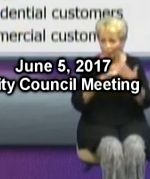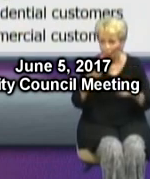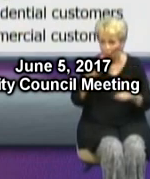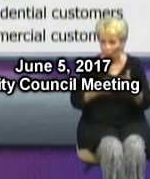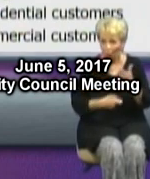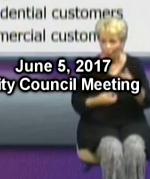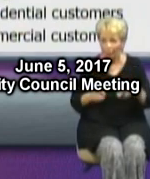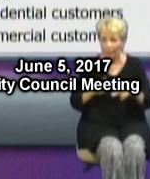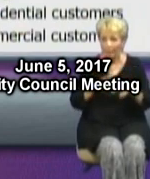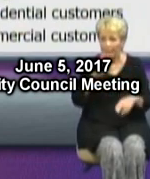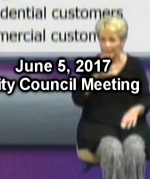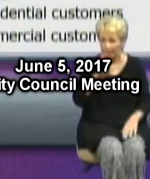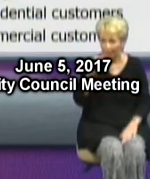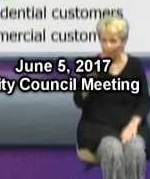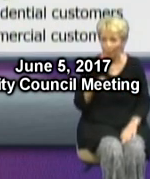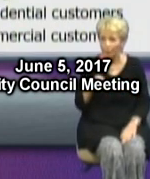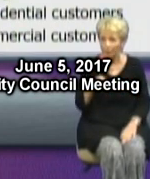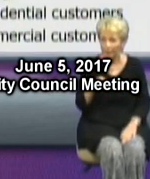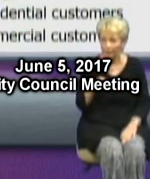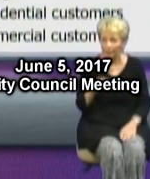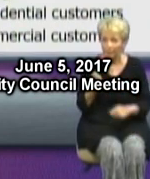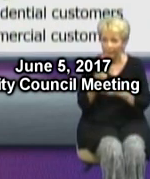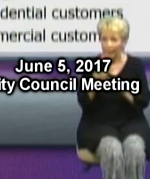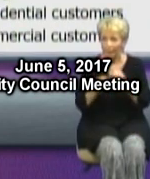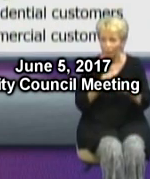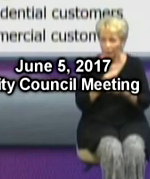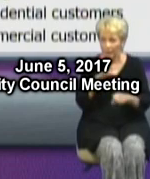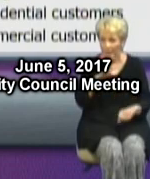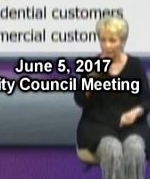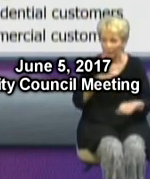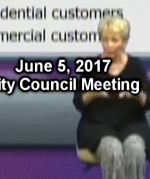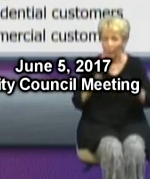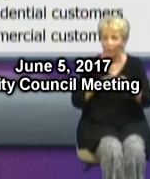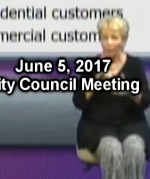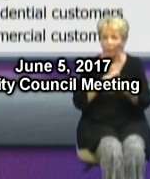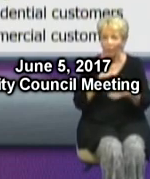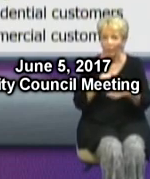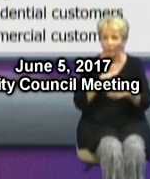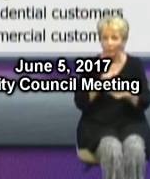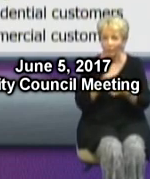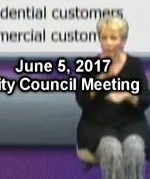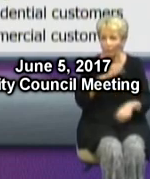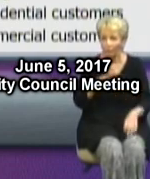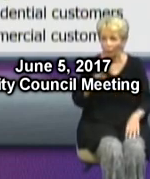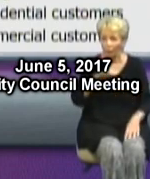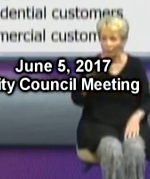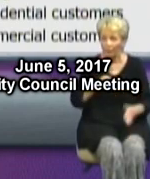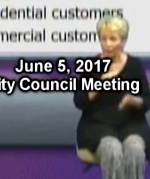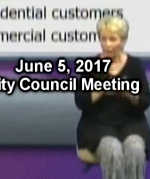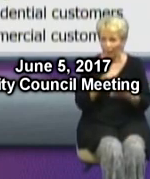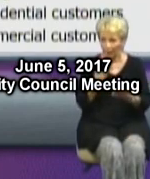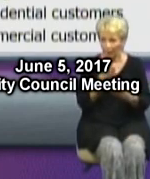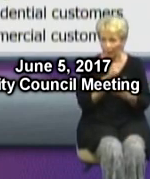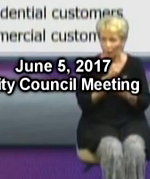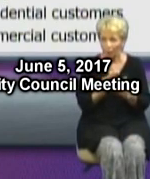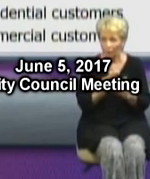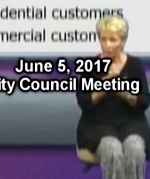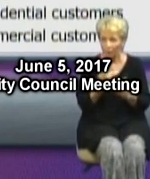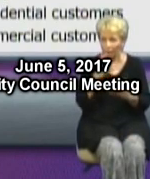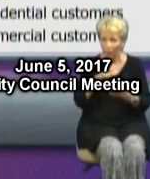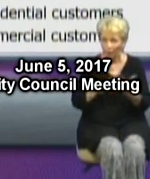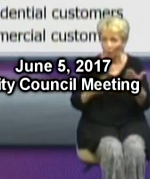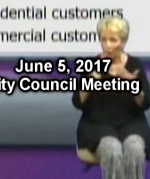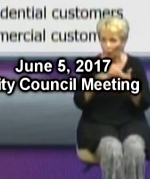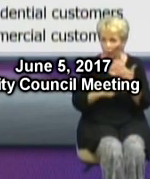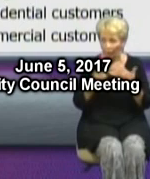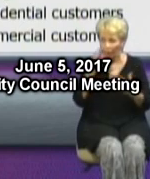rising 7% next year alone, and that makes up 44% of this budget just to pay for the programming